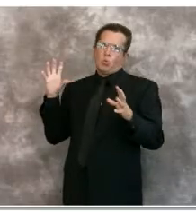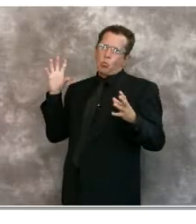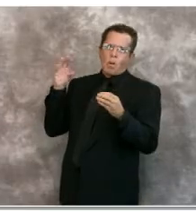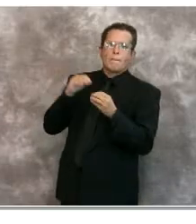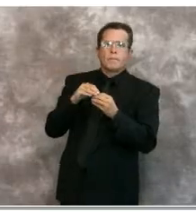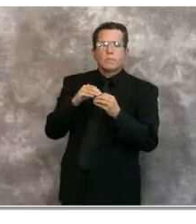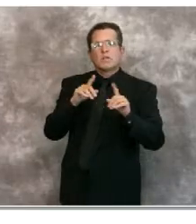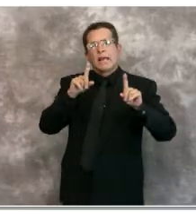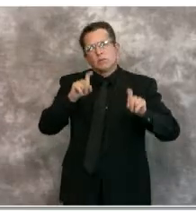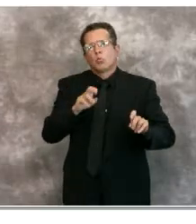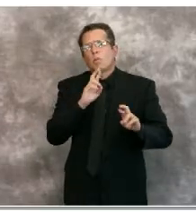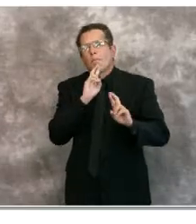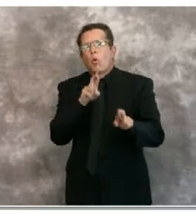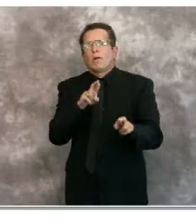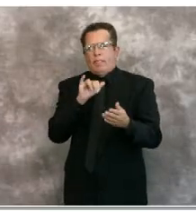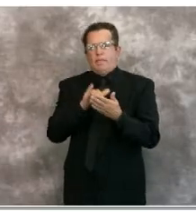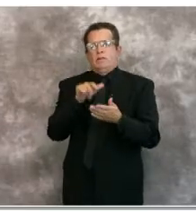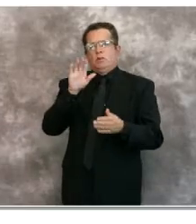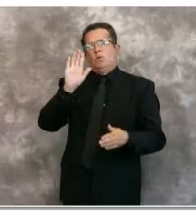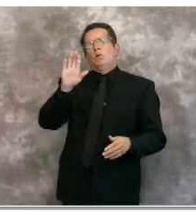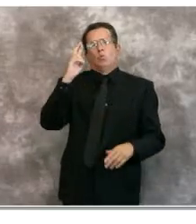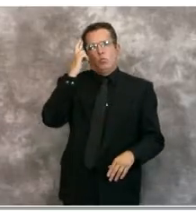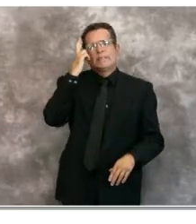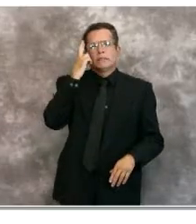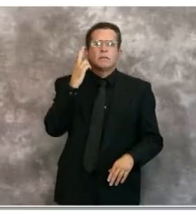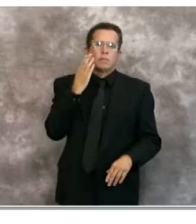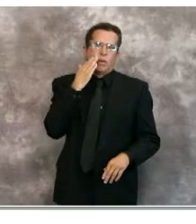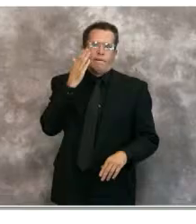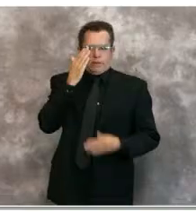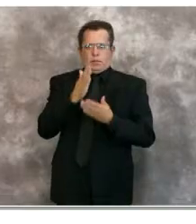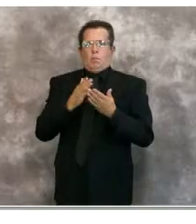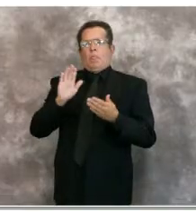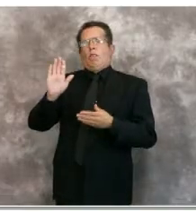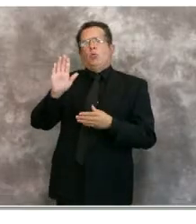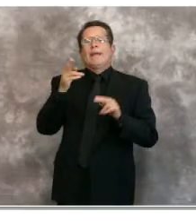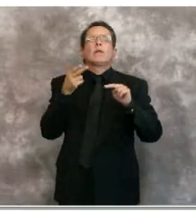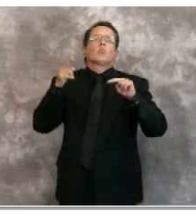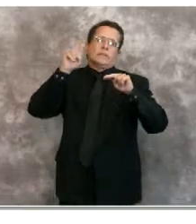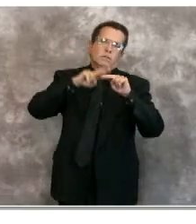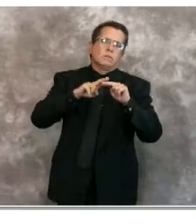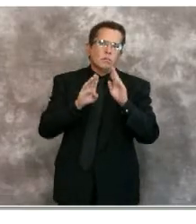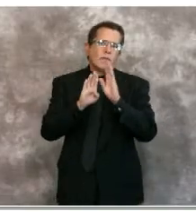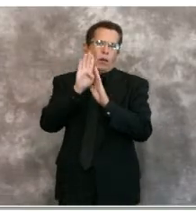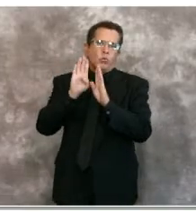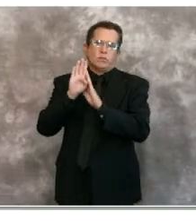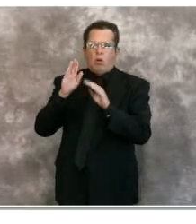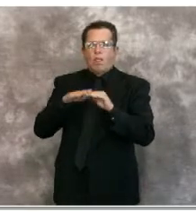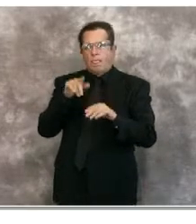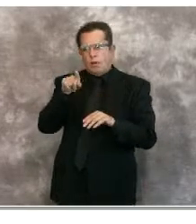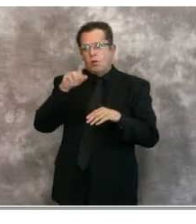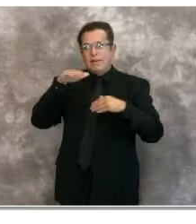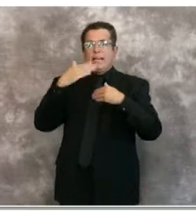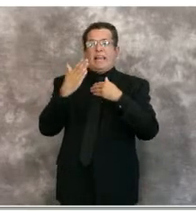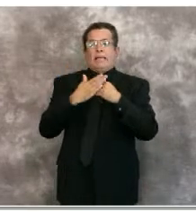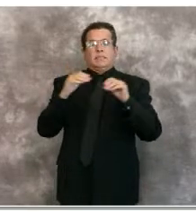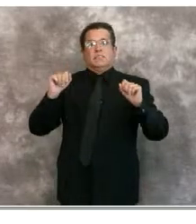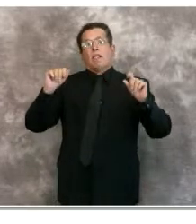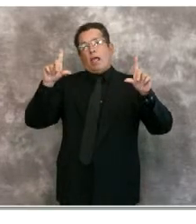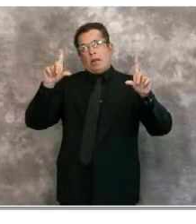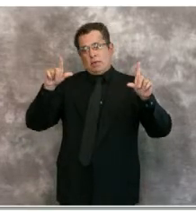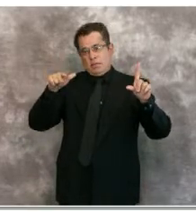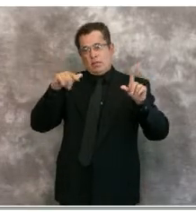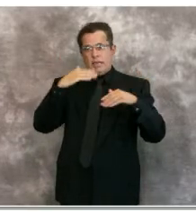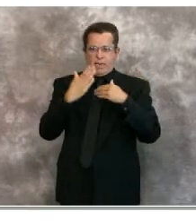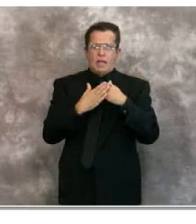grouped together. So that explains some of the increase in this slide. In the next slide, this